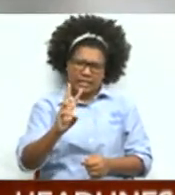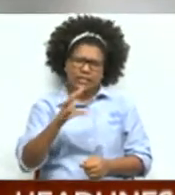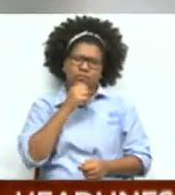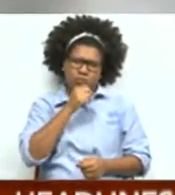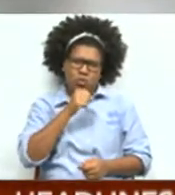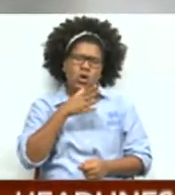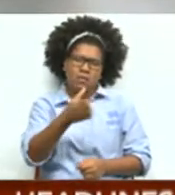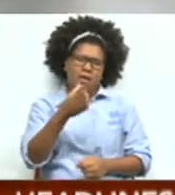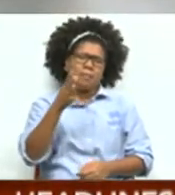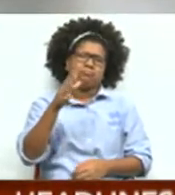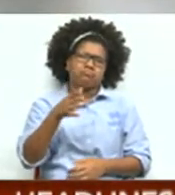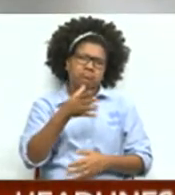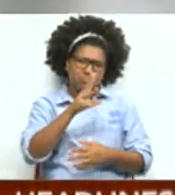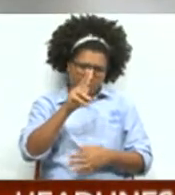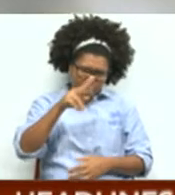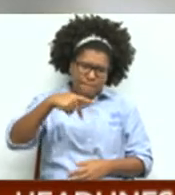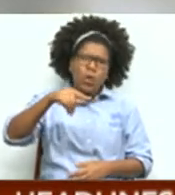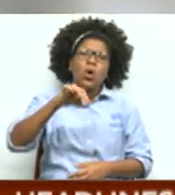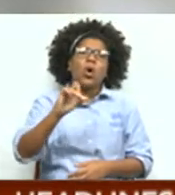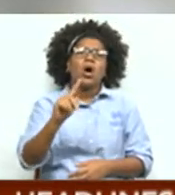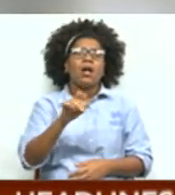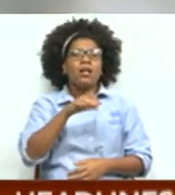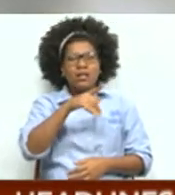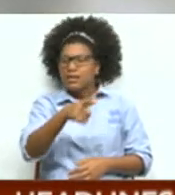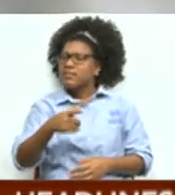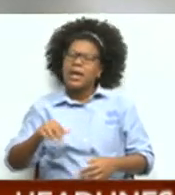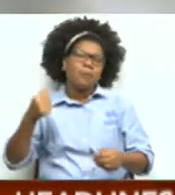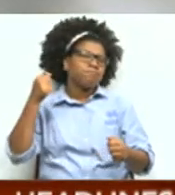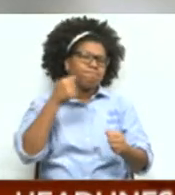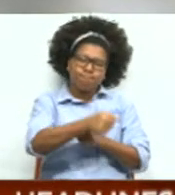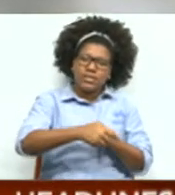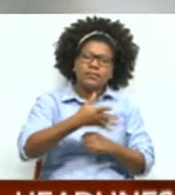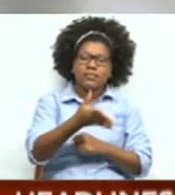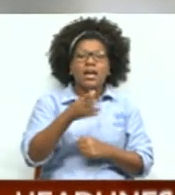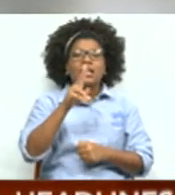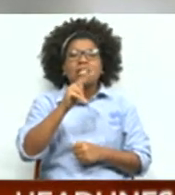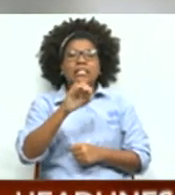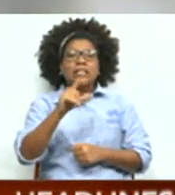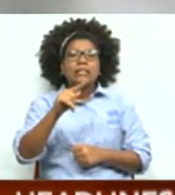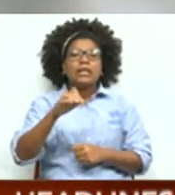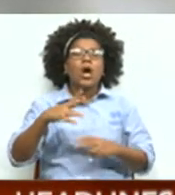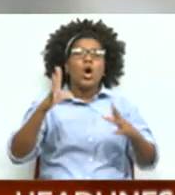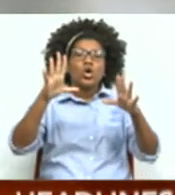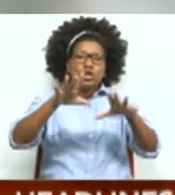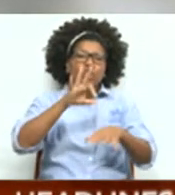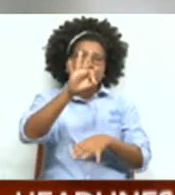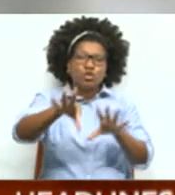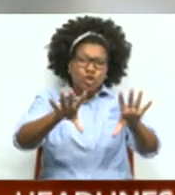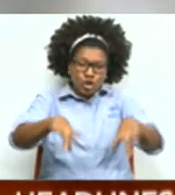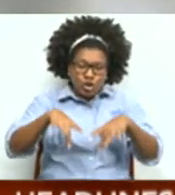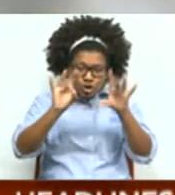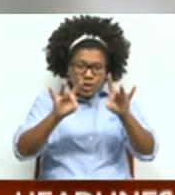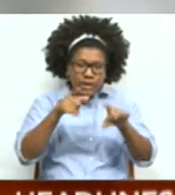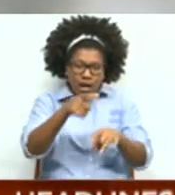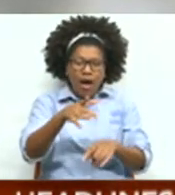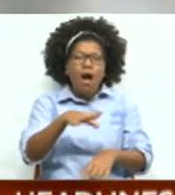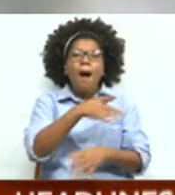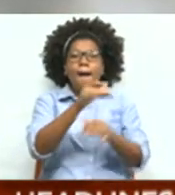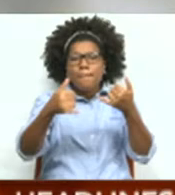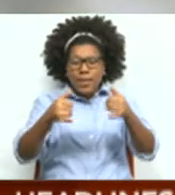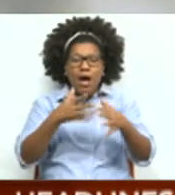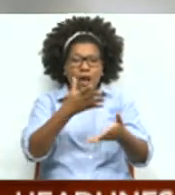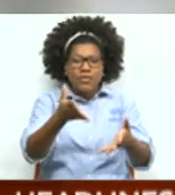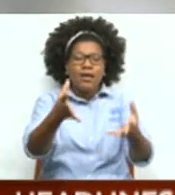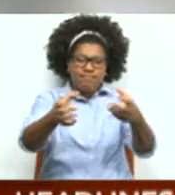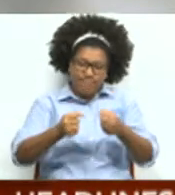swept Australian Lee Huffman in two straight rides in their best of three series to secure the bronze medal. In the final, Kaya